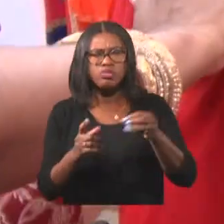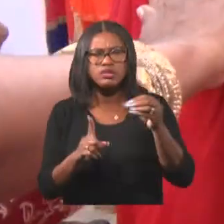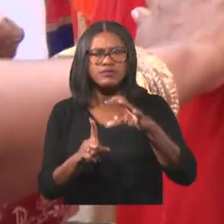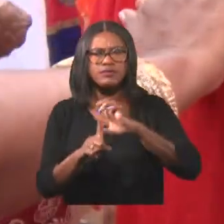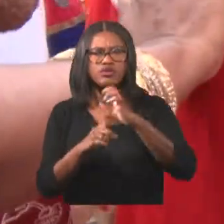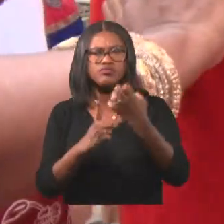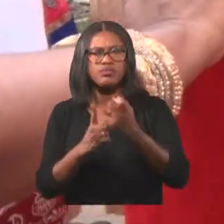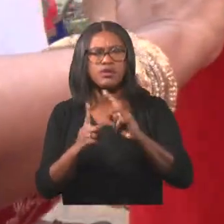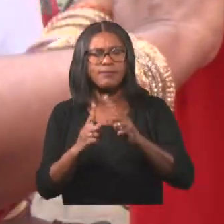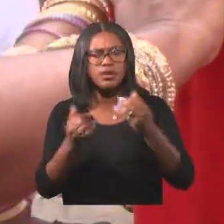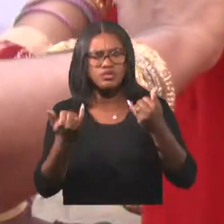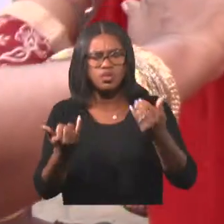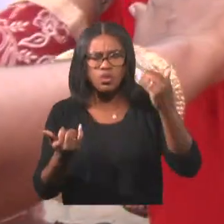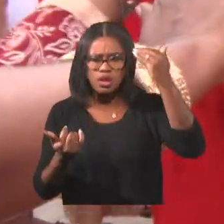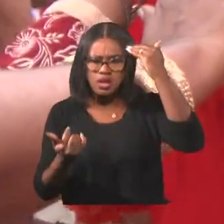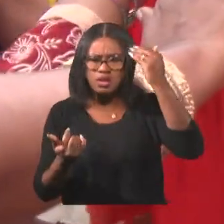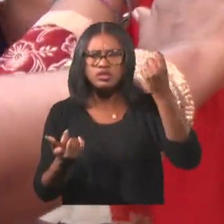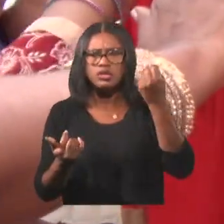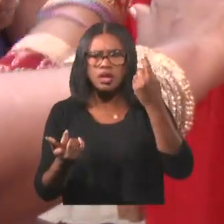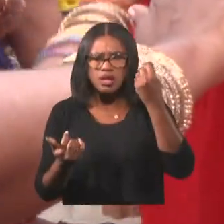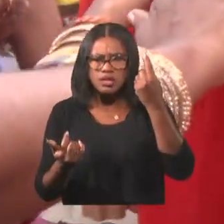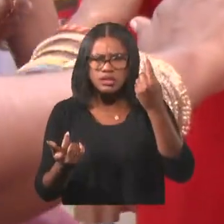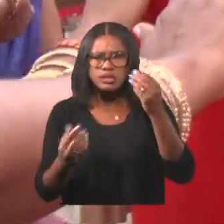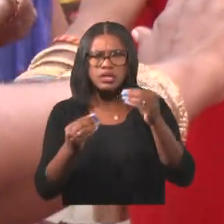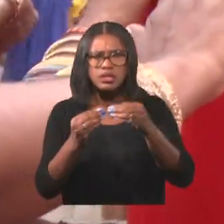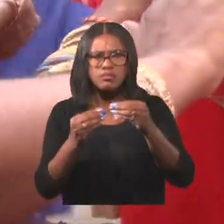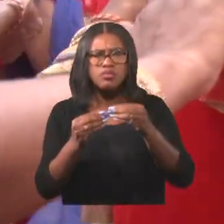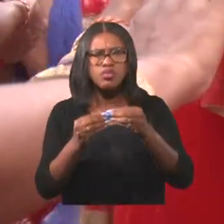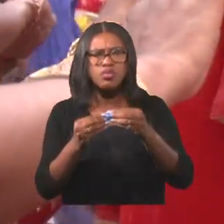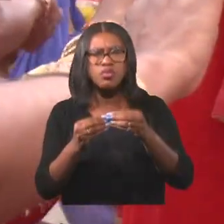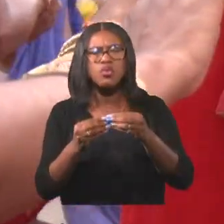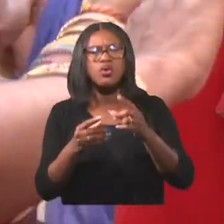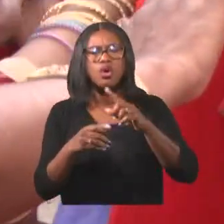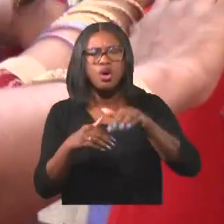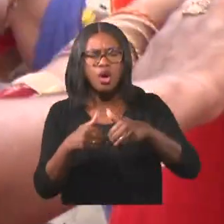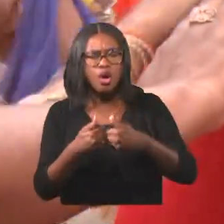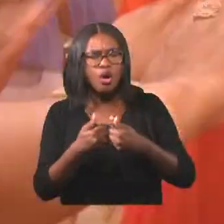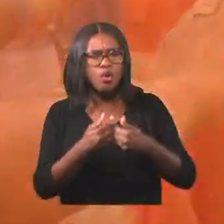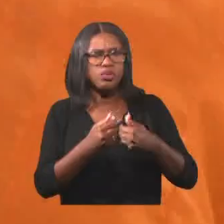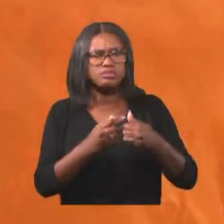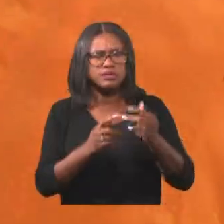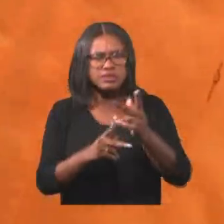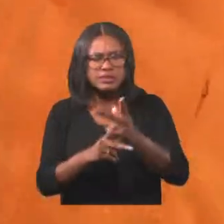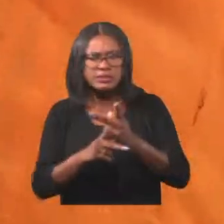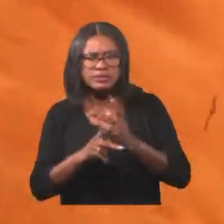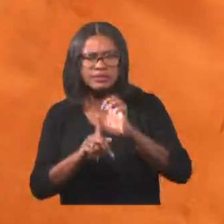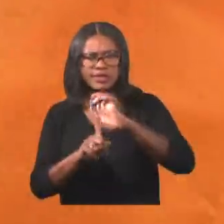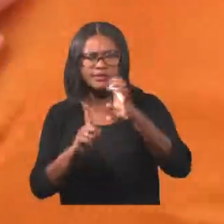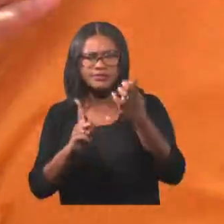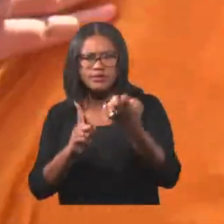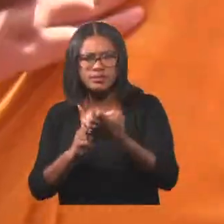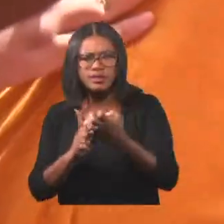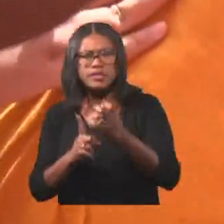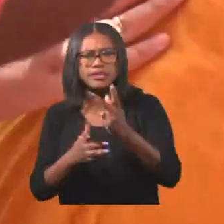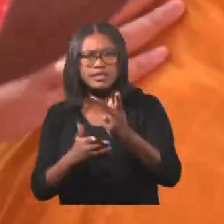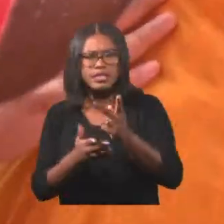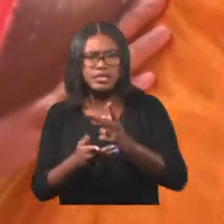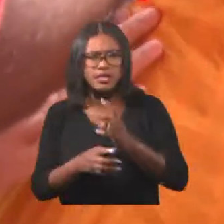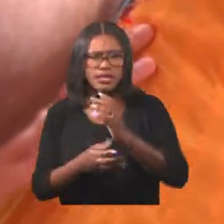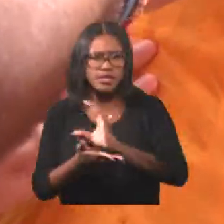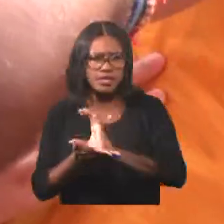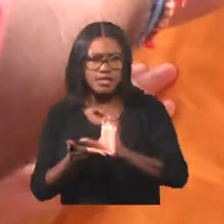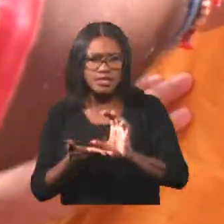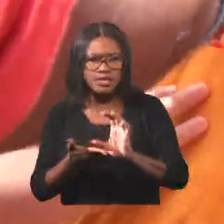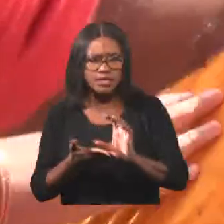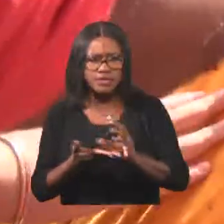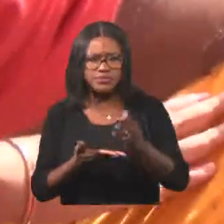knowledge comes understanding and awareness of the efforts being made to preserve the environment. Annually, Ganesh Utsav celebrations